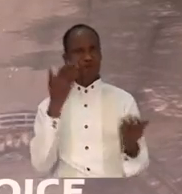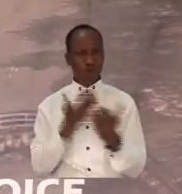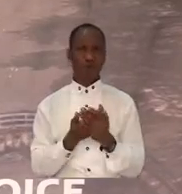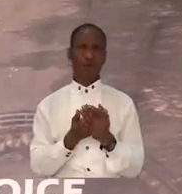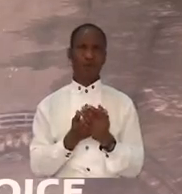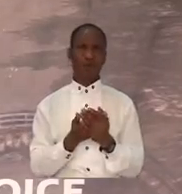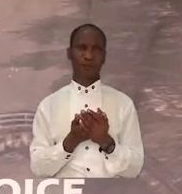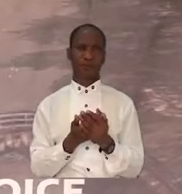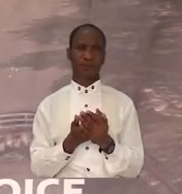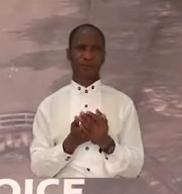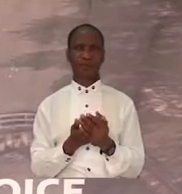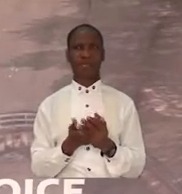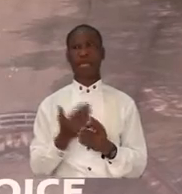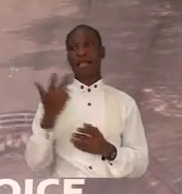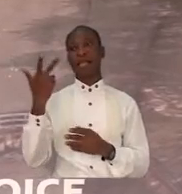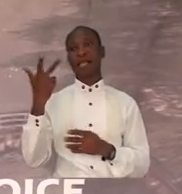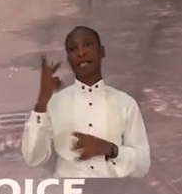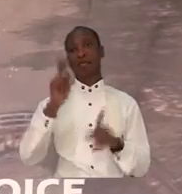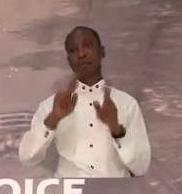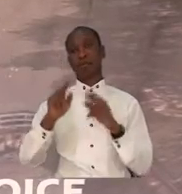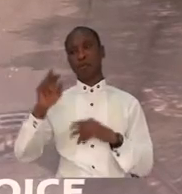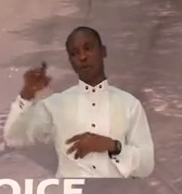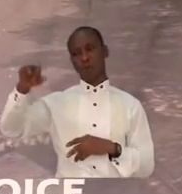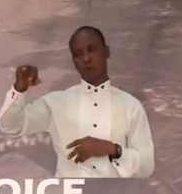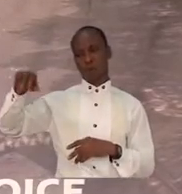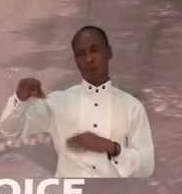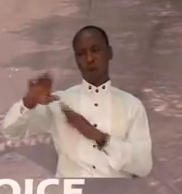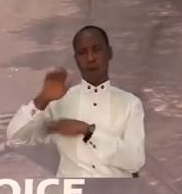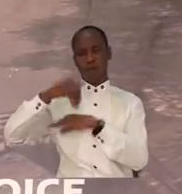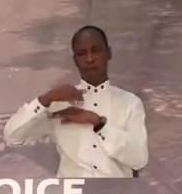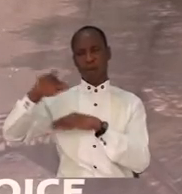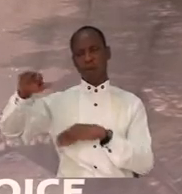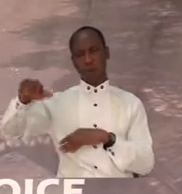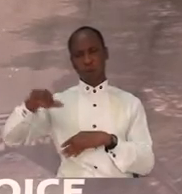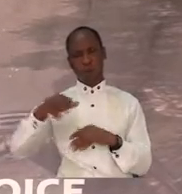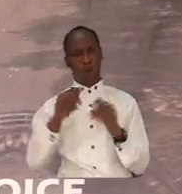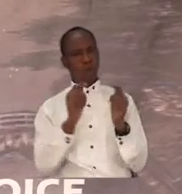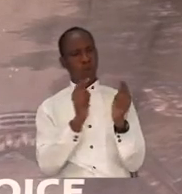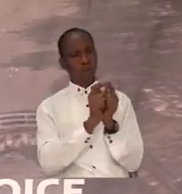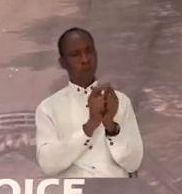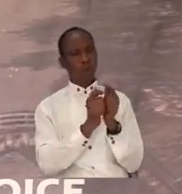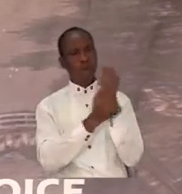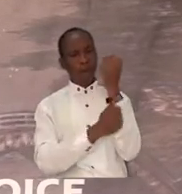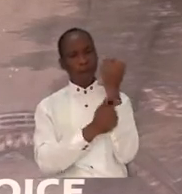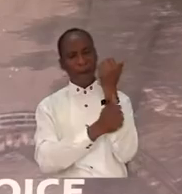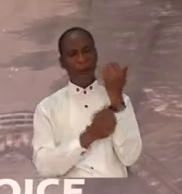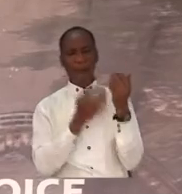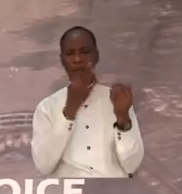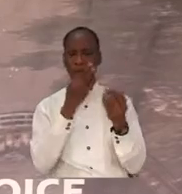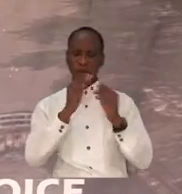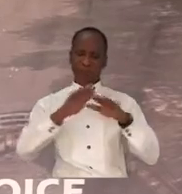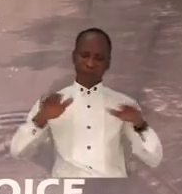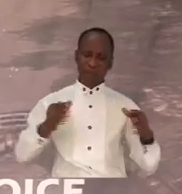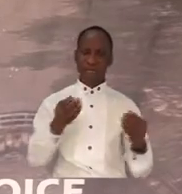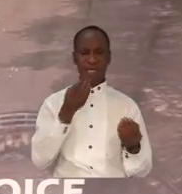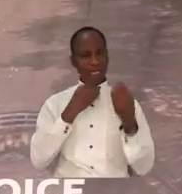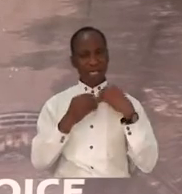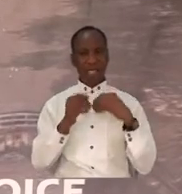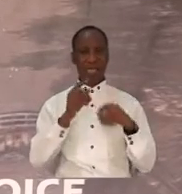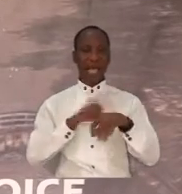way, ah, Yanko Pansuma way, Echo Abraham and Chain, or to Wampono, my miss Sarah cry no